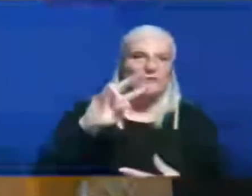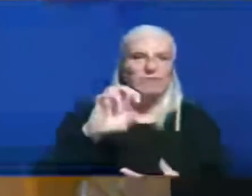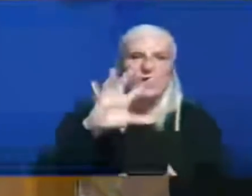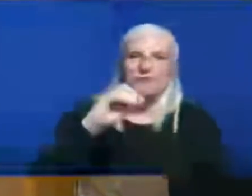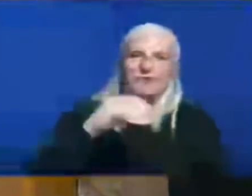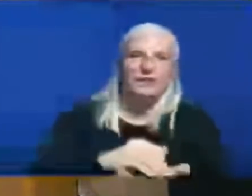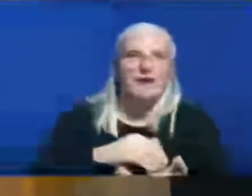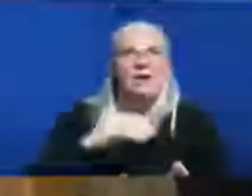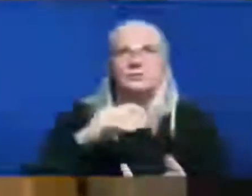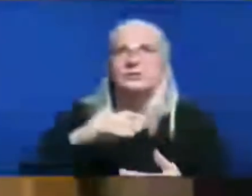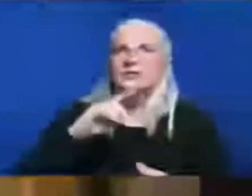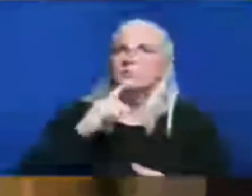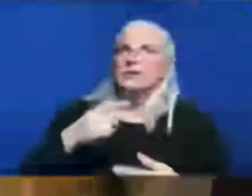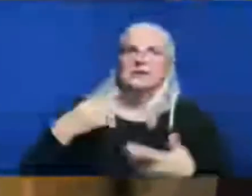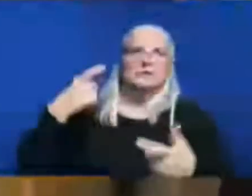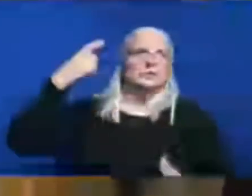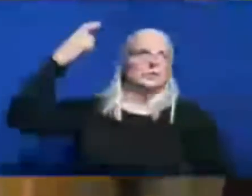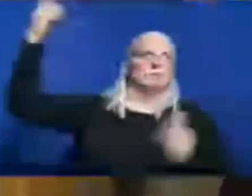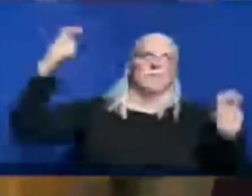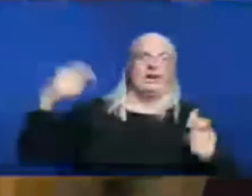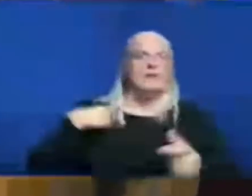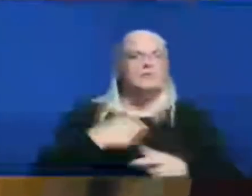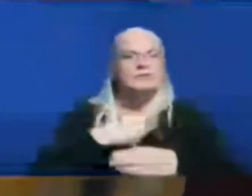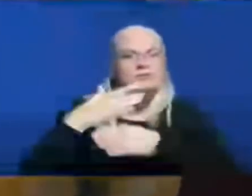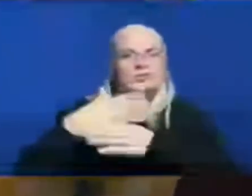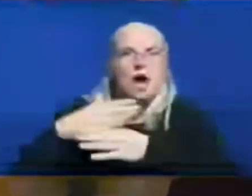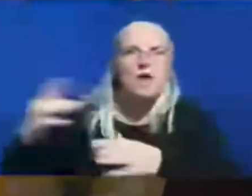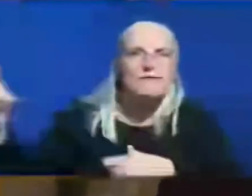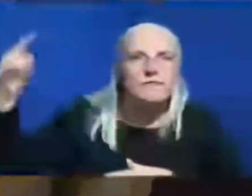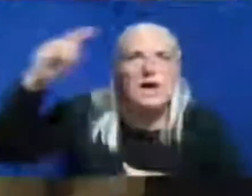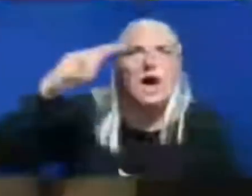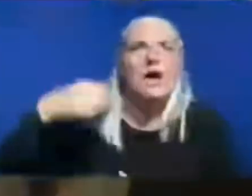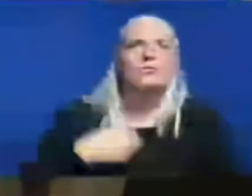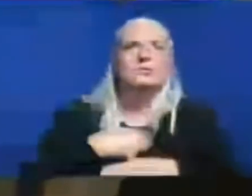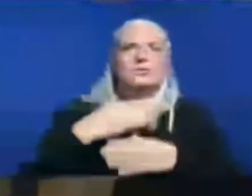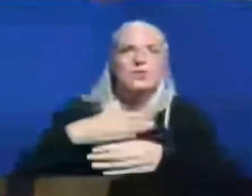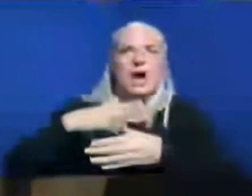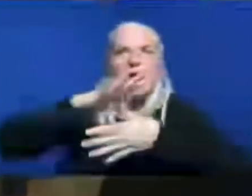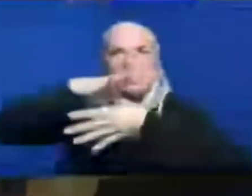the places that are high priority within this fire.